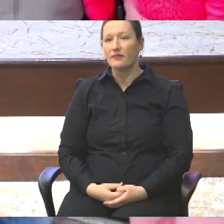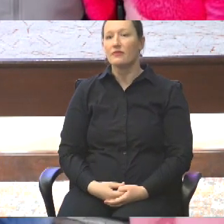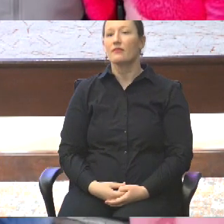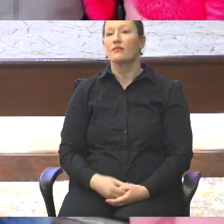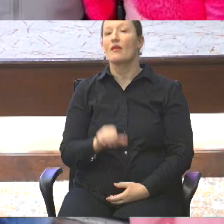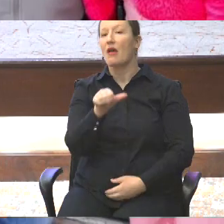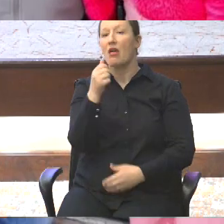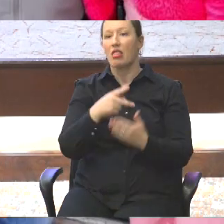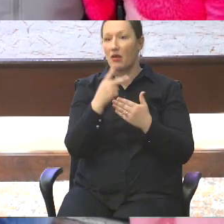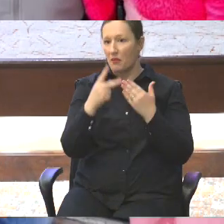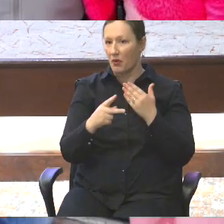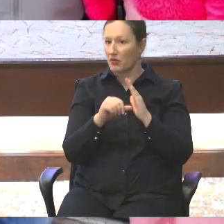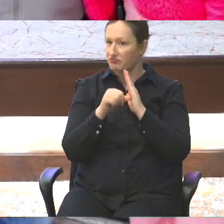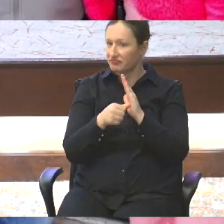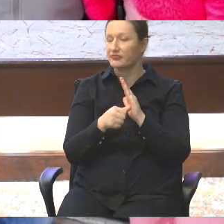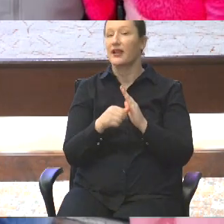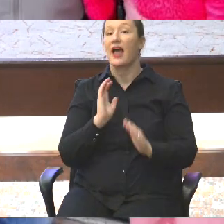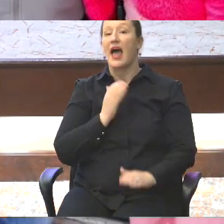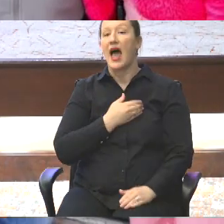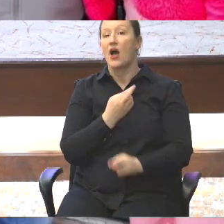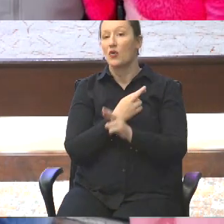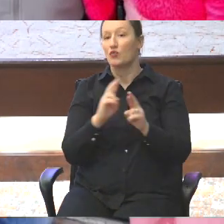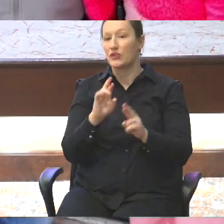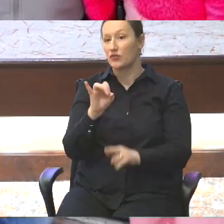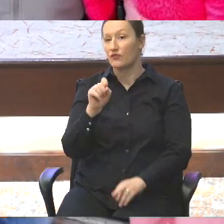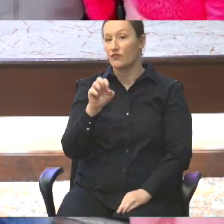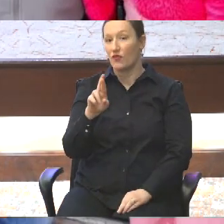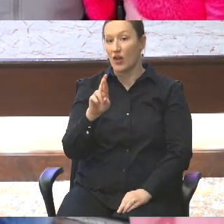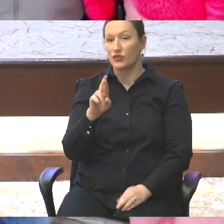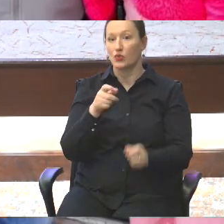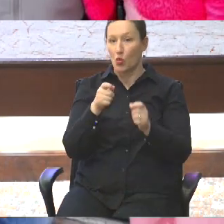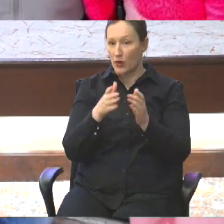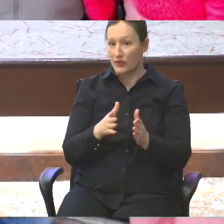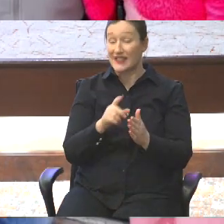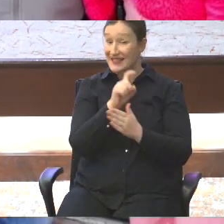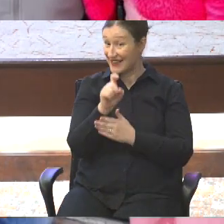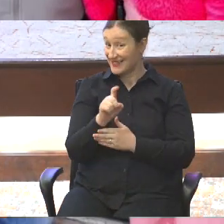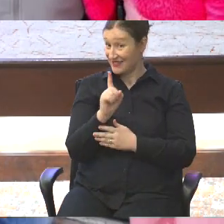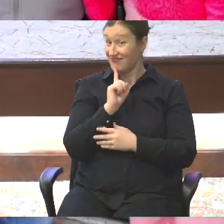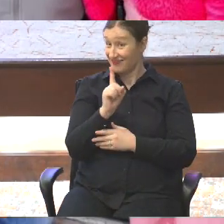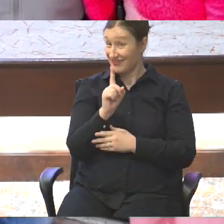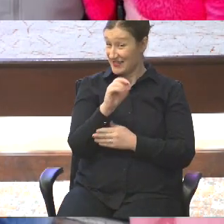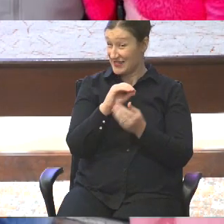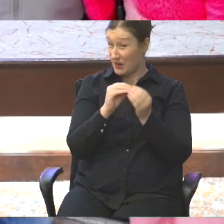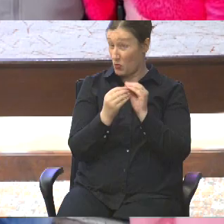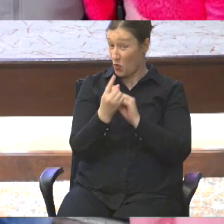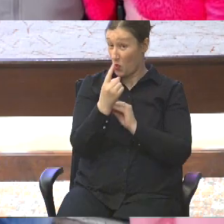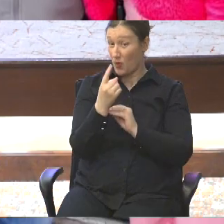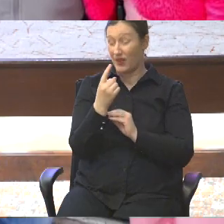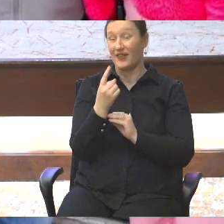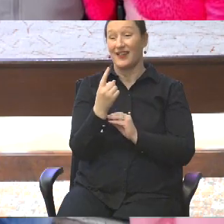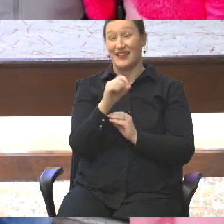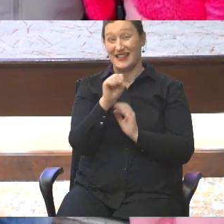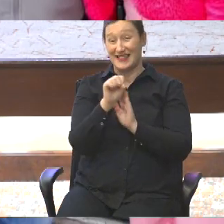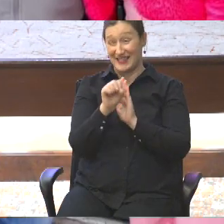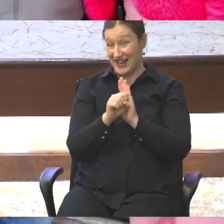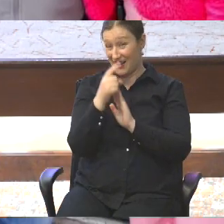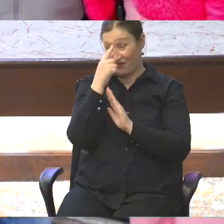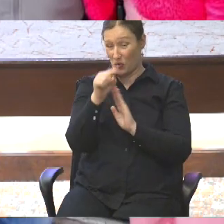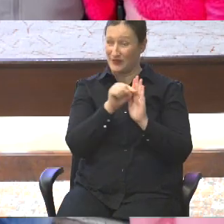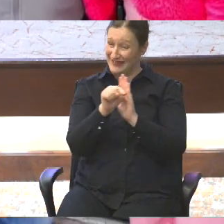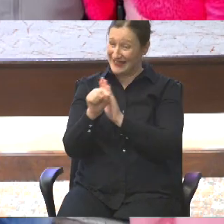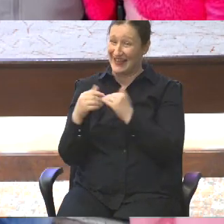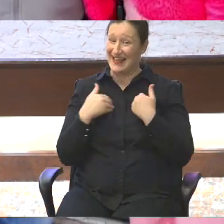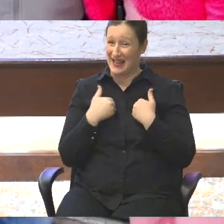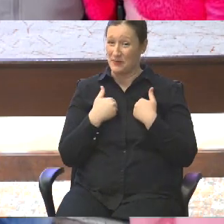Another program highlight is the hard work of our rescue foster coordinators. Texas is the #1 leading state in euthanizing animals for space.